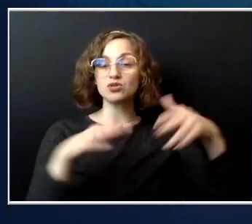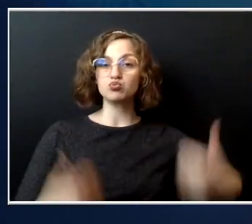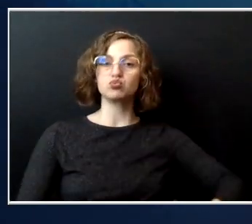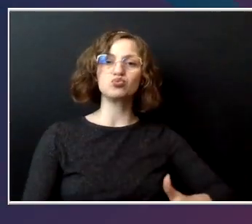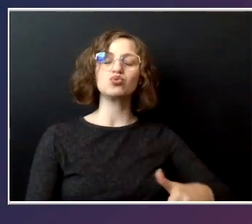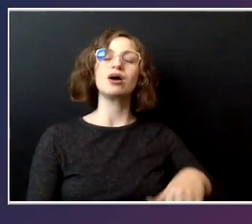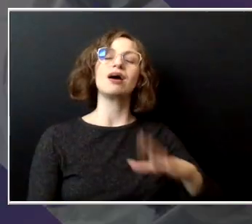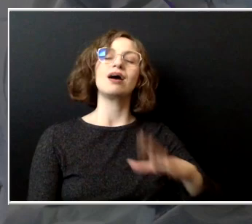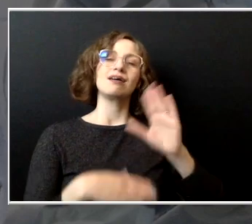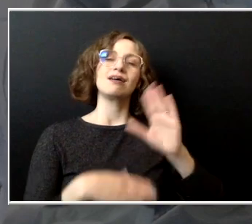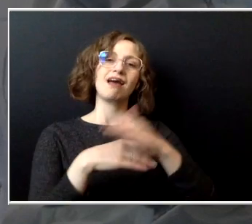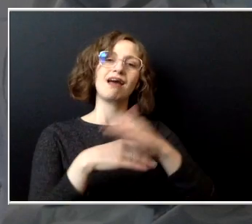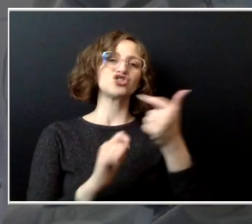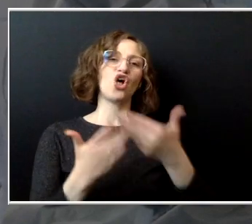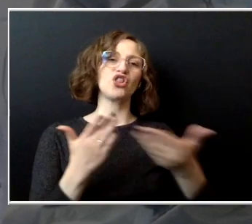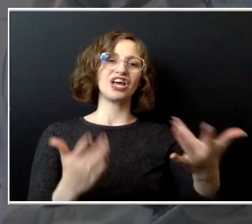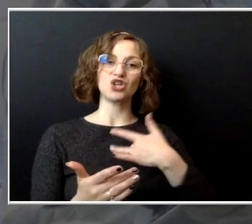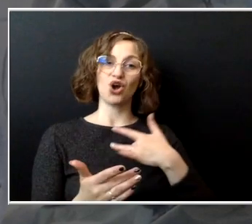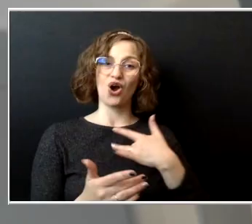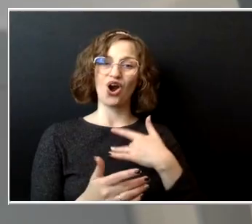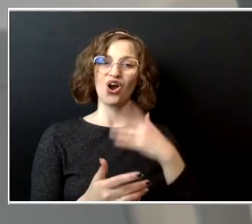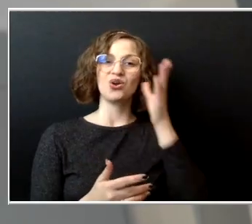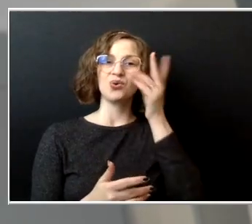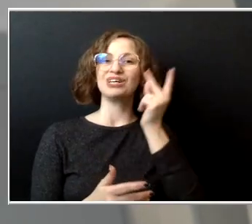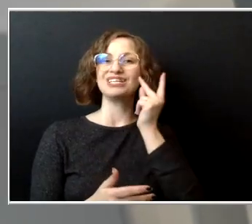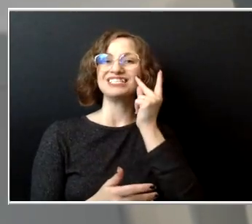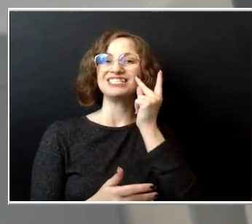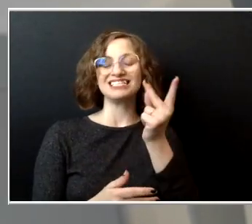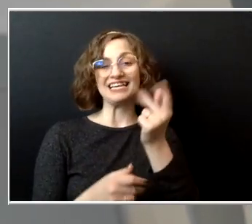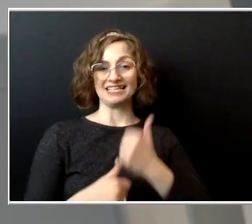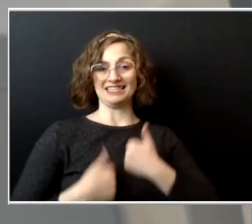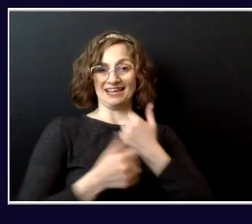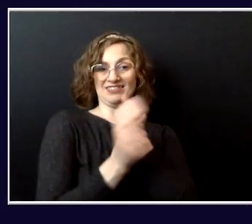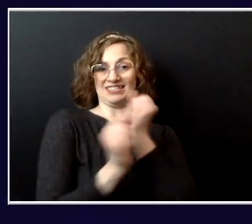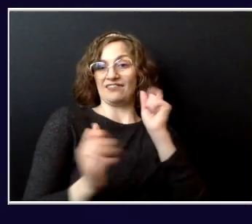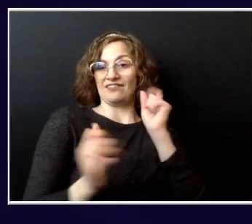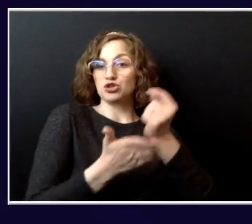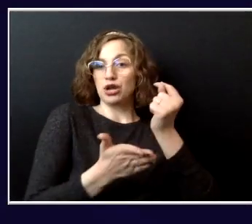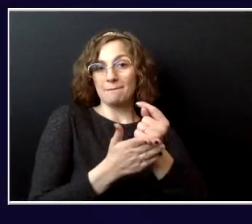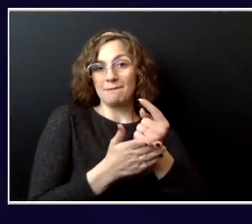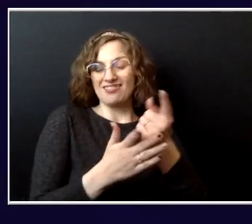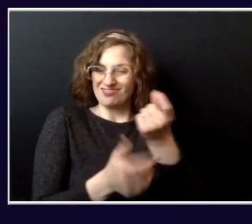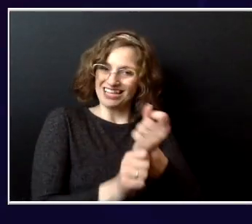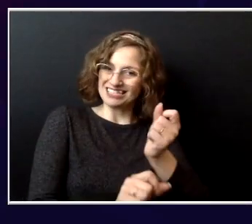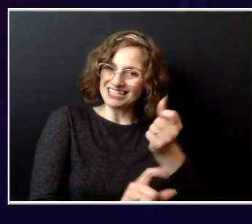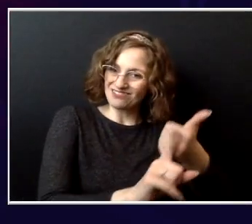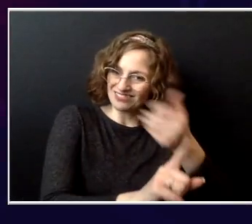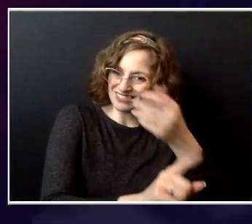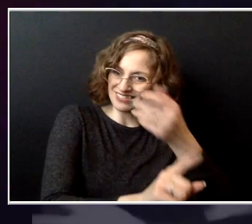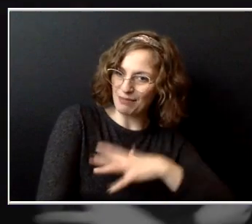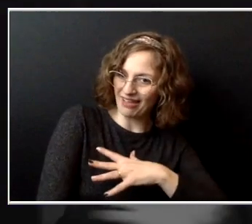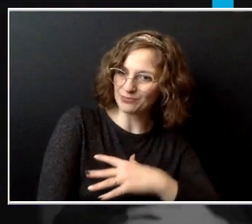next All Things Heart, see the life-saving treatment that had him back on his feet.